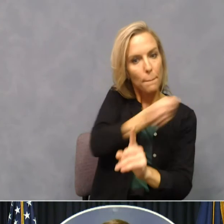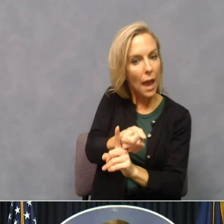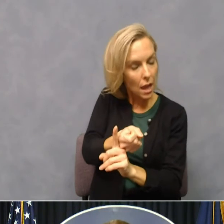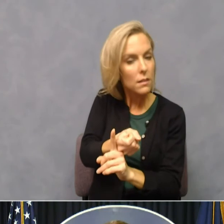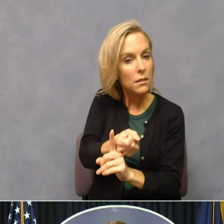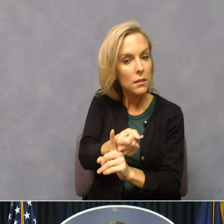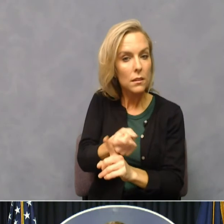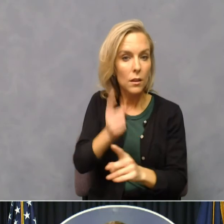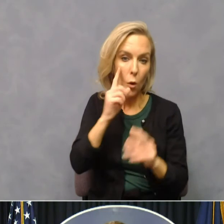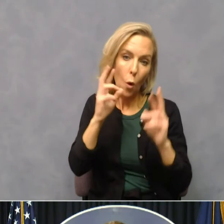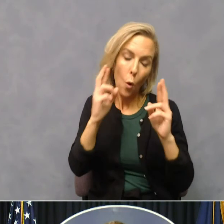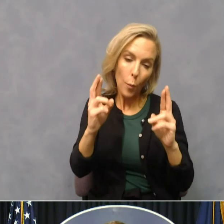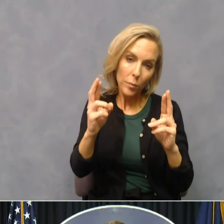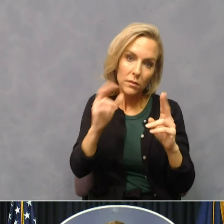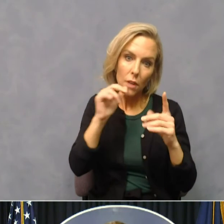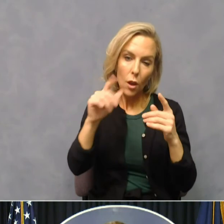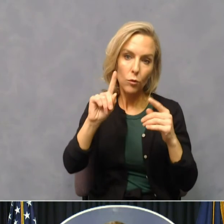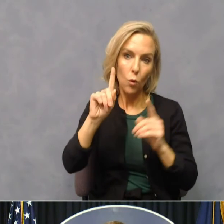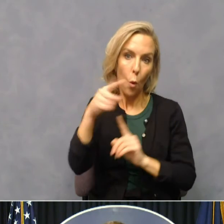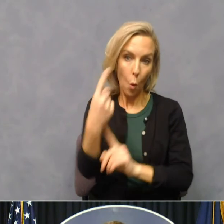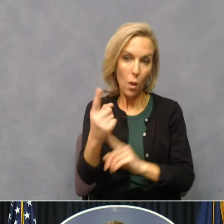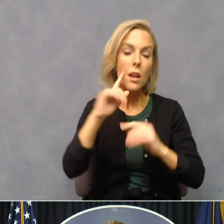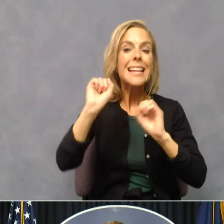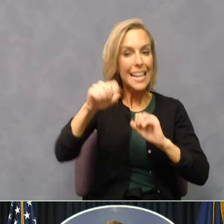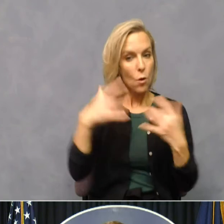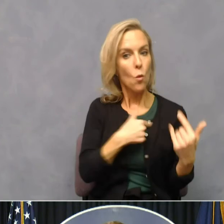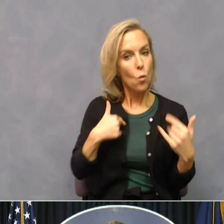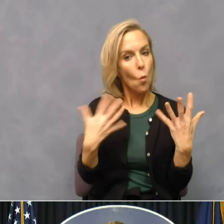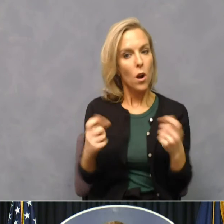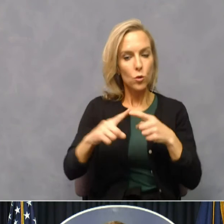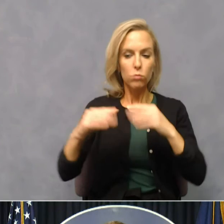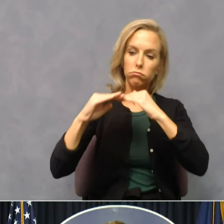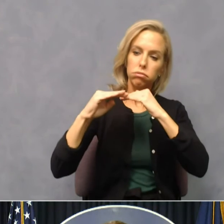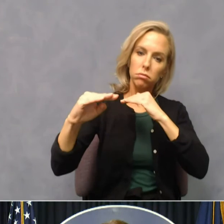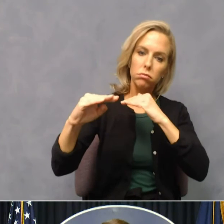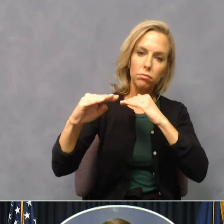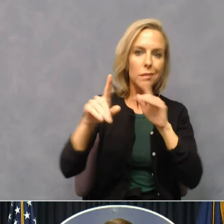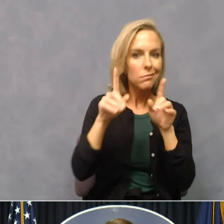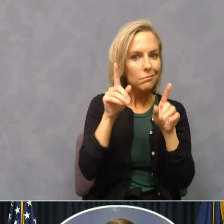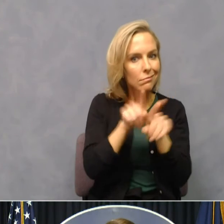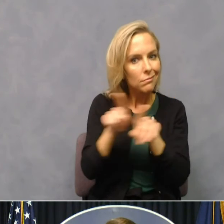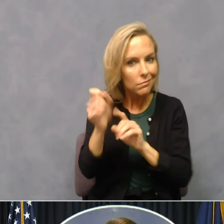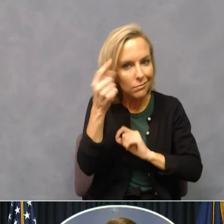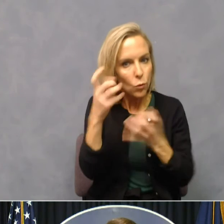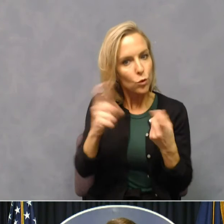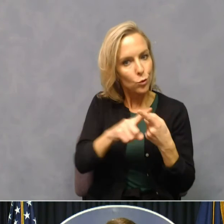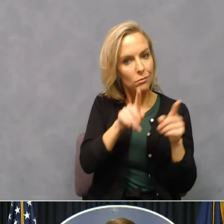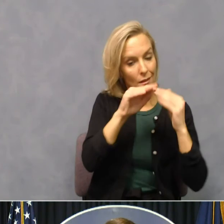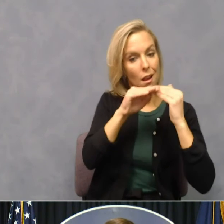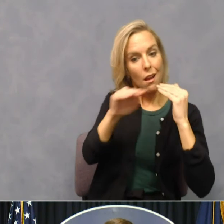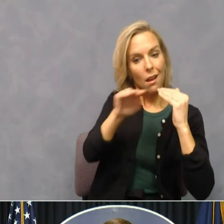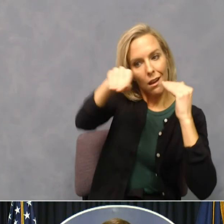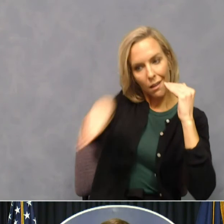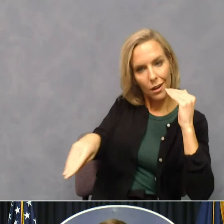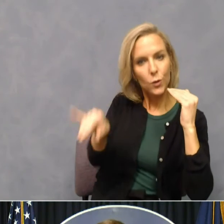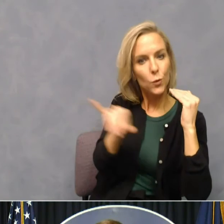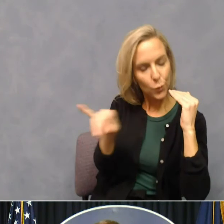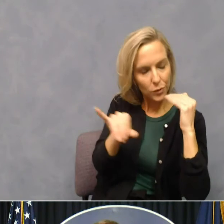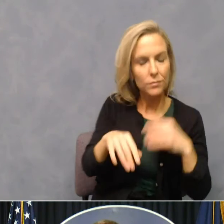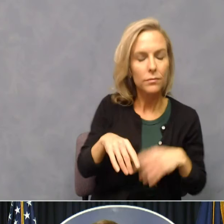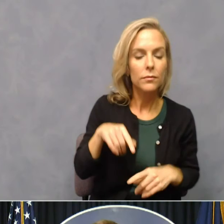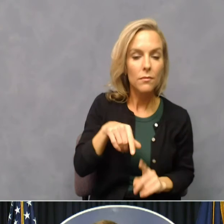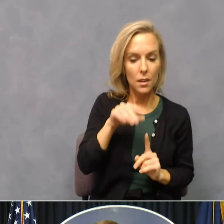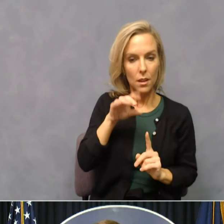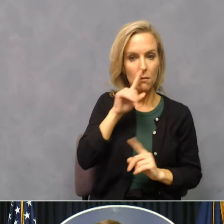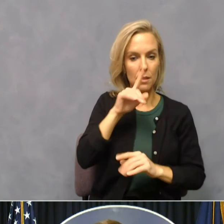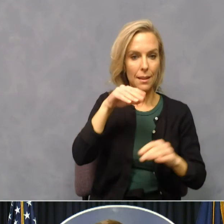plateauing out, but will decrease, because if we can decrease our COVID-19 inpatient census, there is more